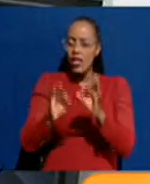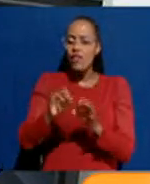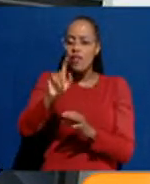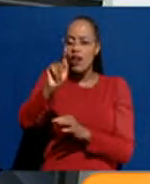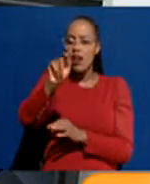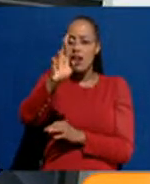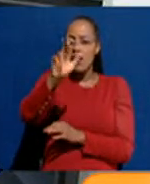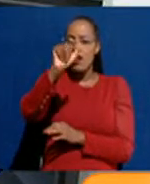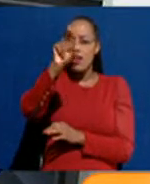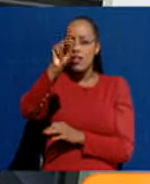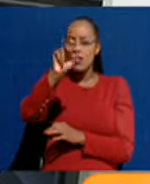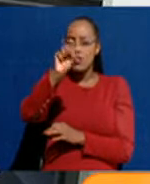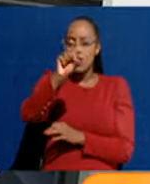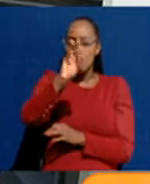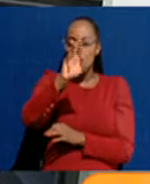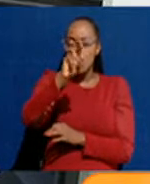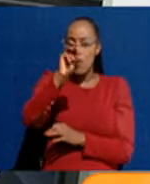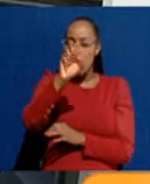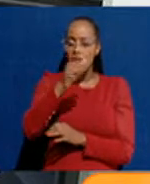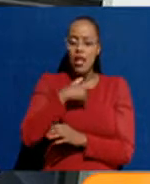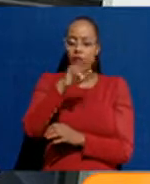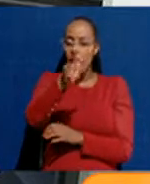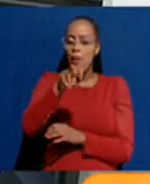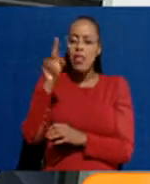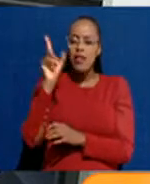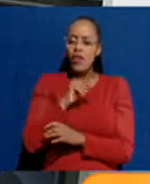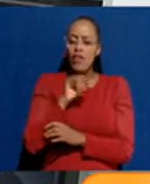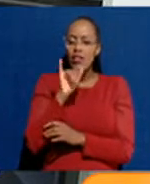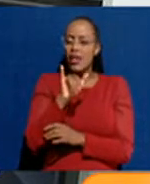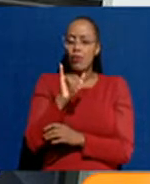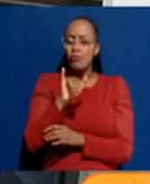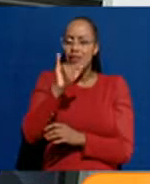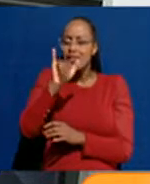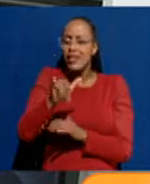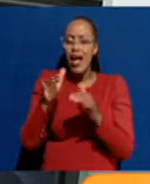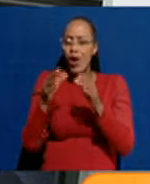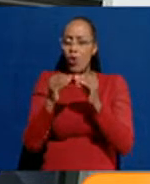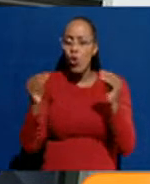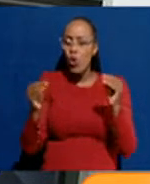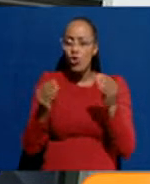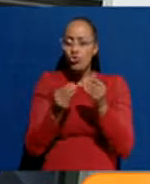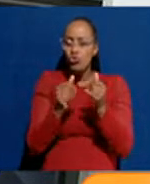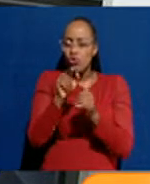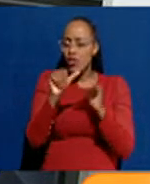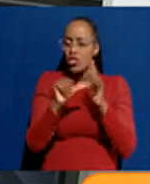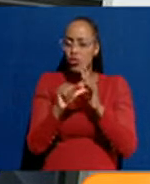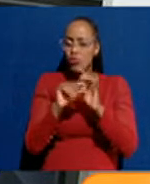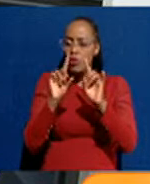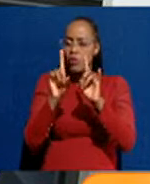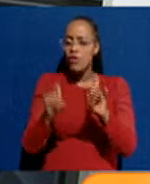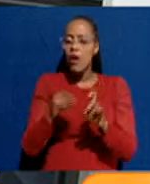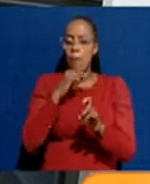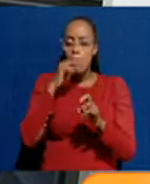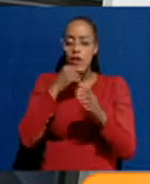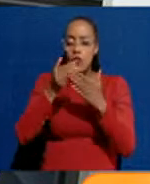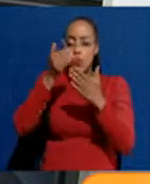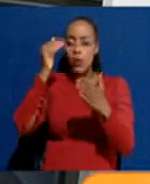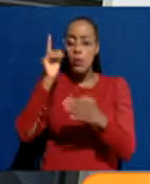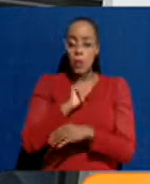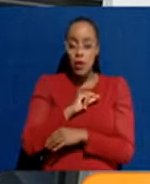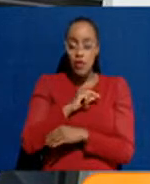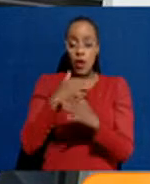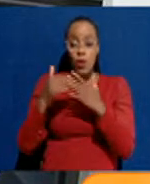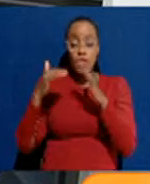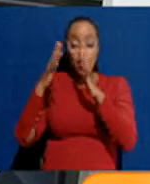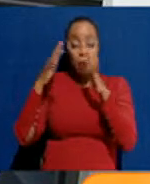transformer is down or has been stolen or vandalized or whatever, how long should it take to replace that? Yeah, like I mentioned before, what was